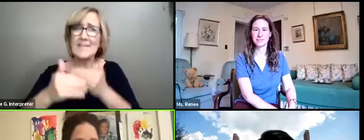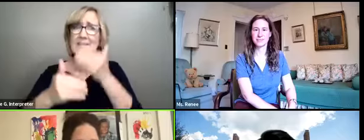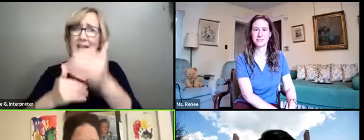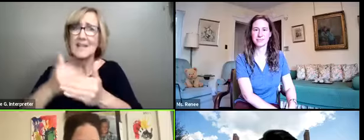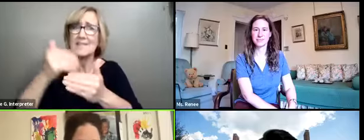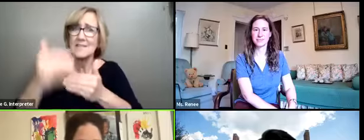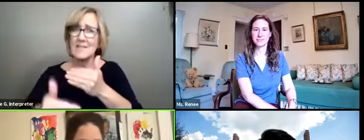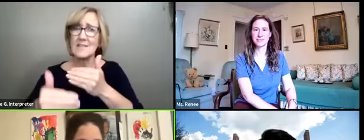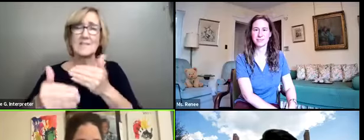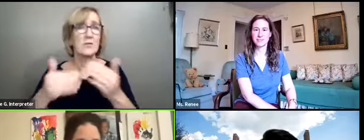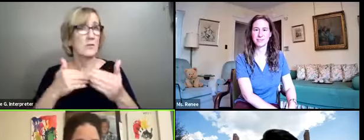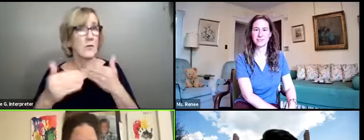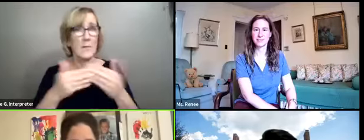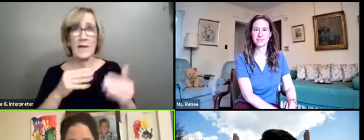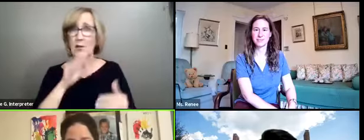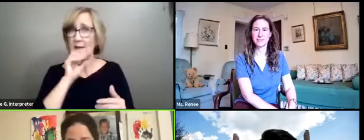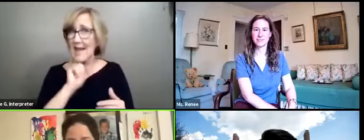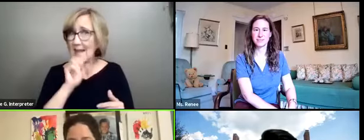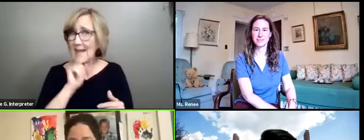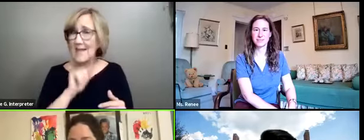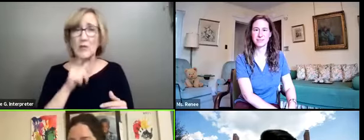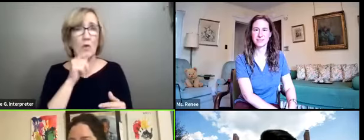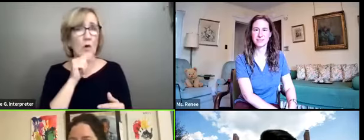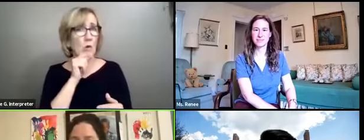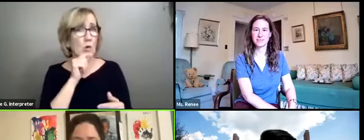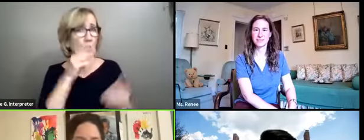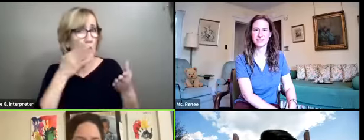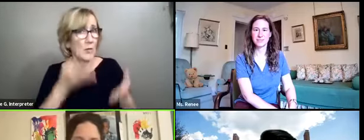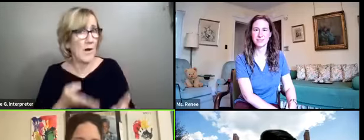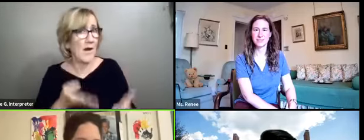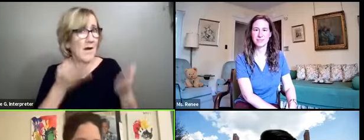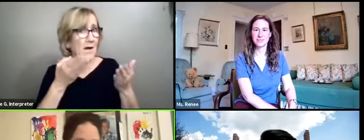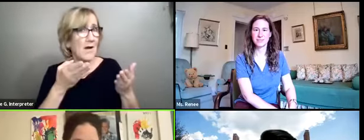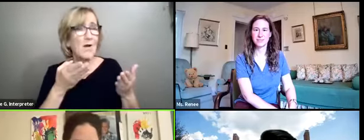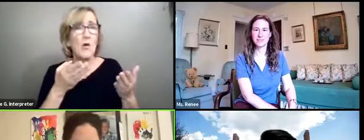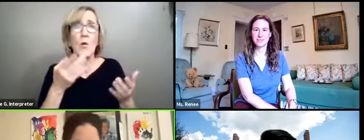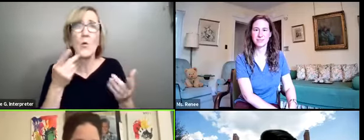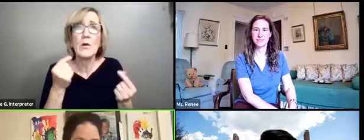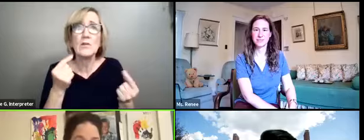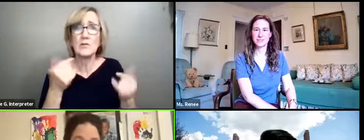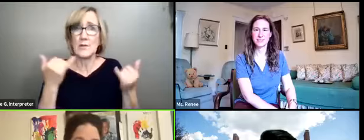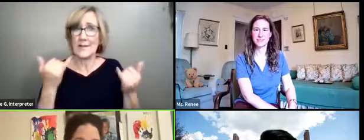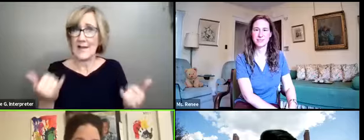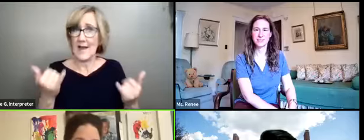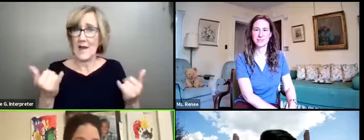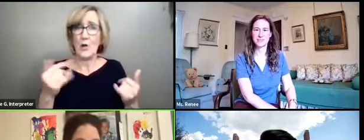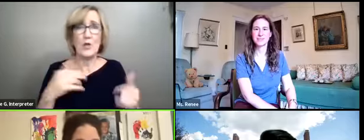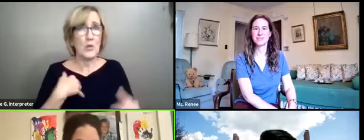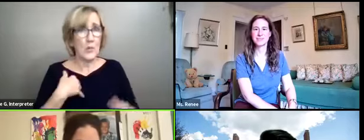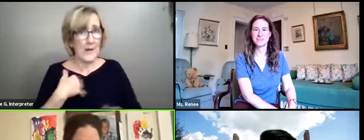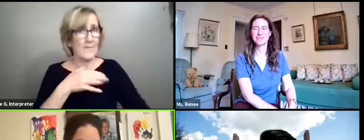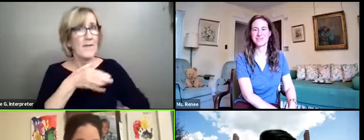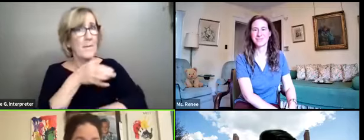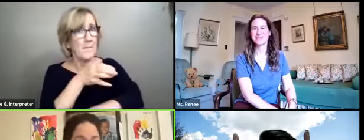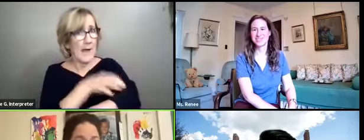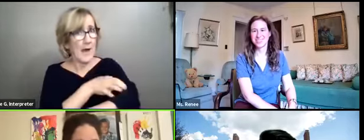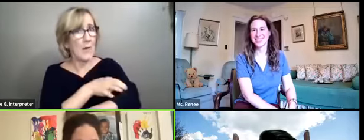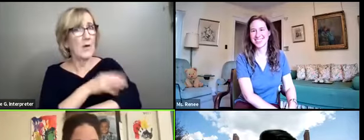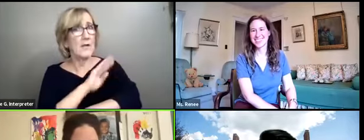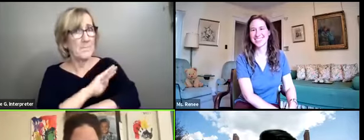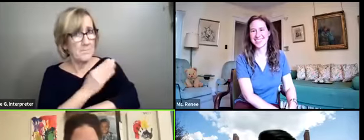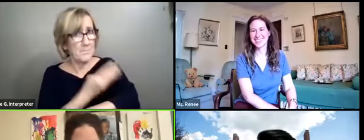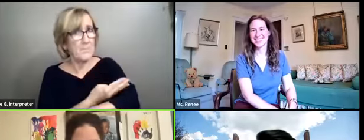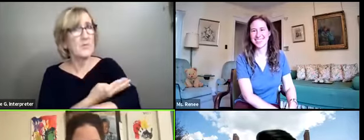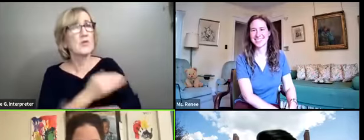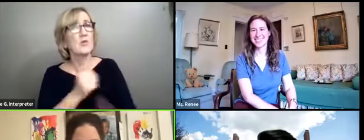no matter the age of who you are, you know, where what you're doing right now, you have the power to make one move to impact